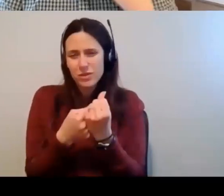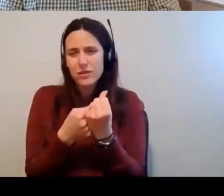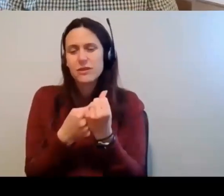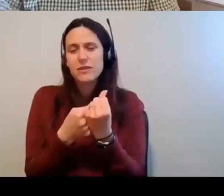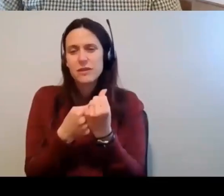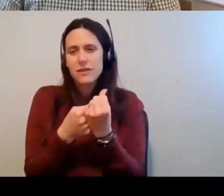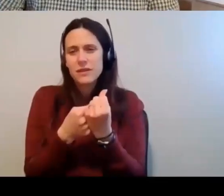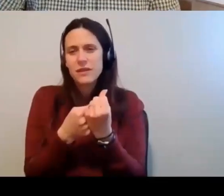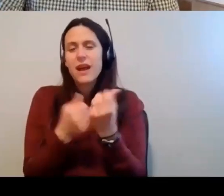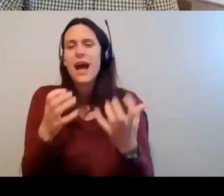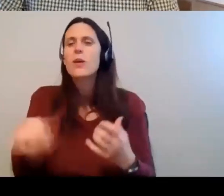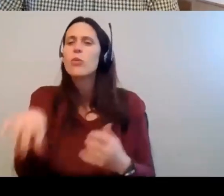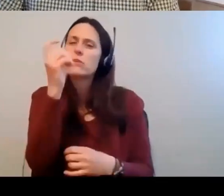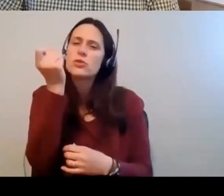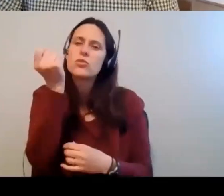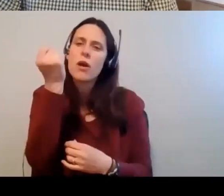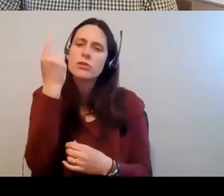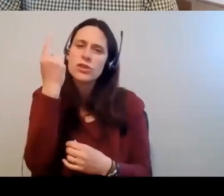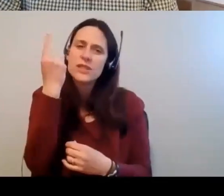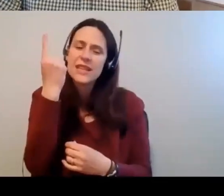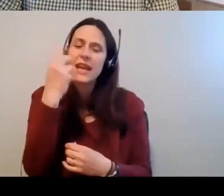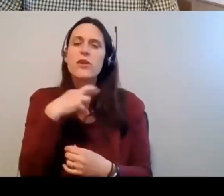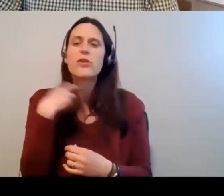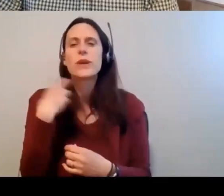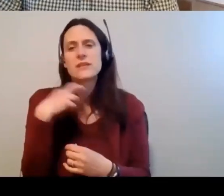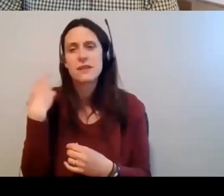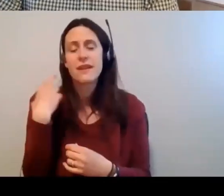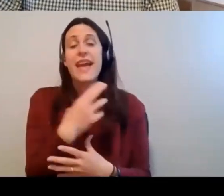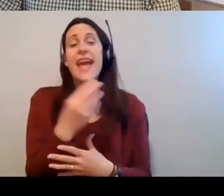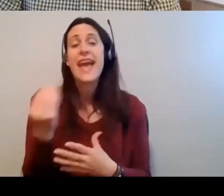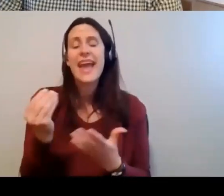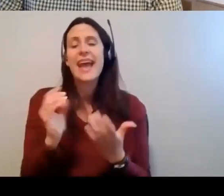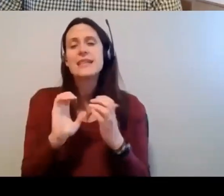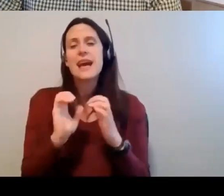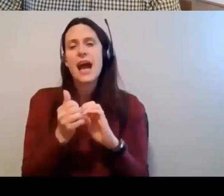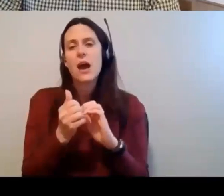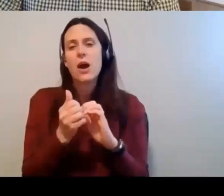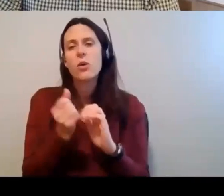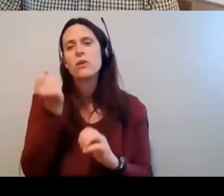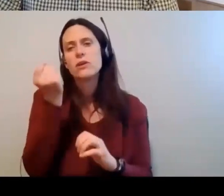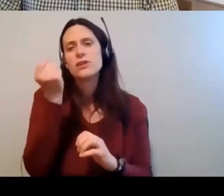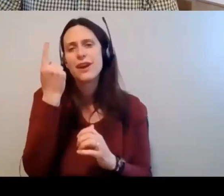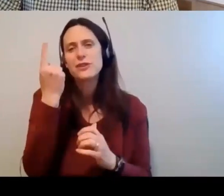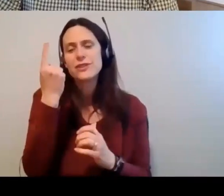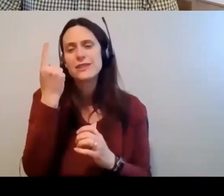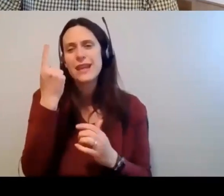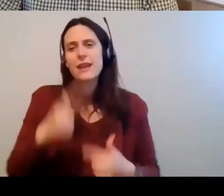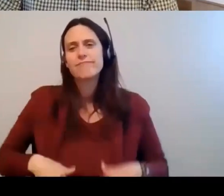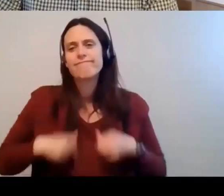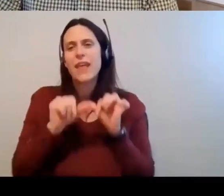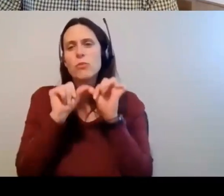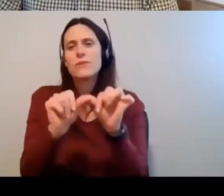And I want us to understand what the risk factors are and how we can understand also resiliency when it comes to mental